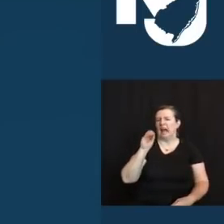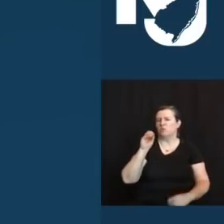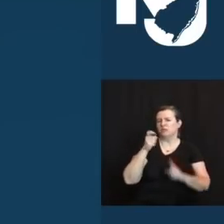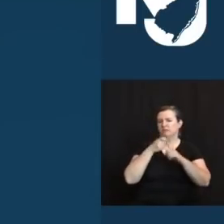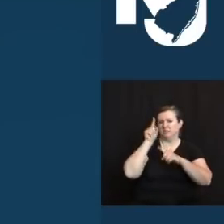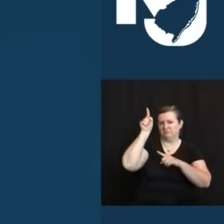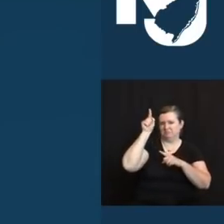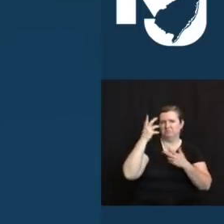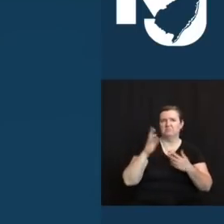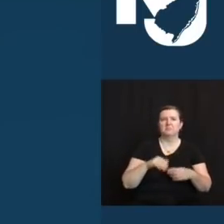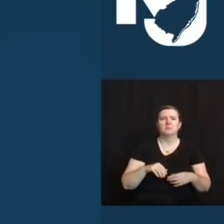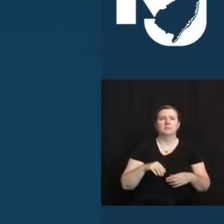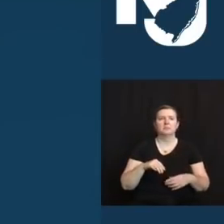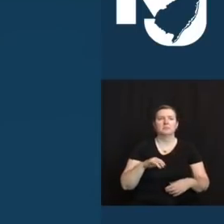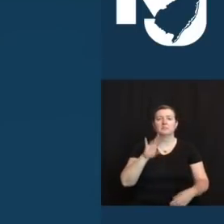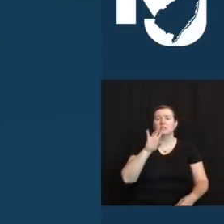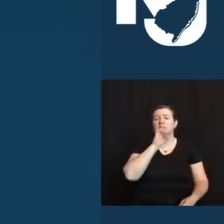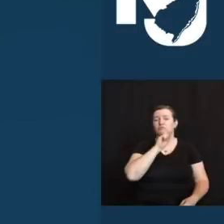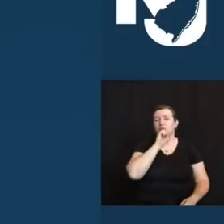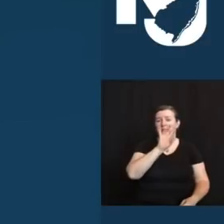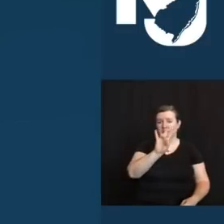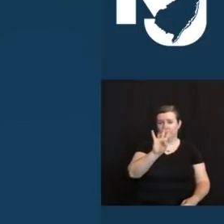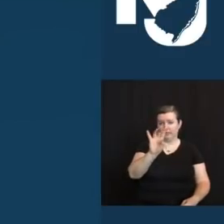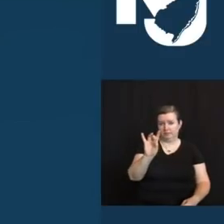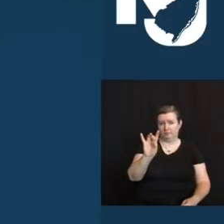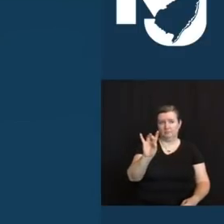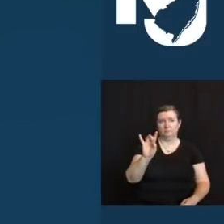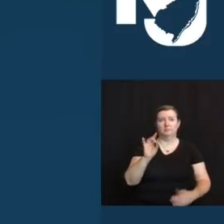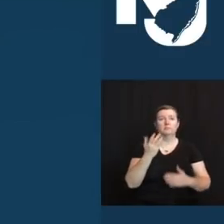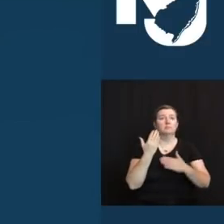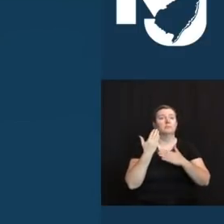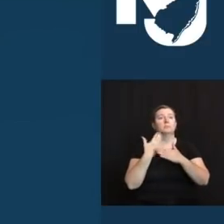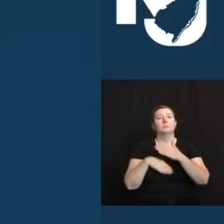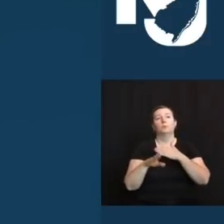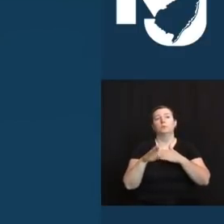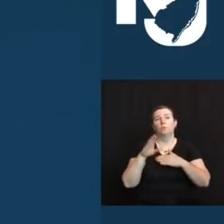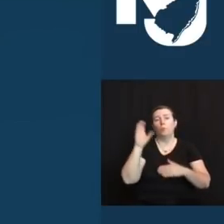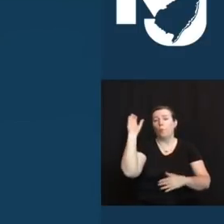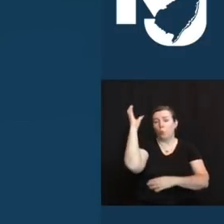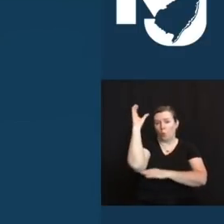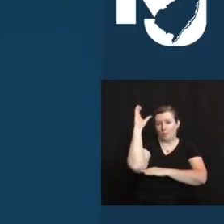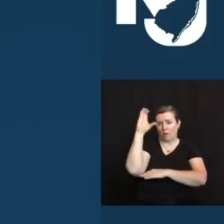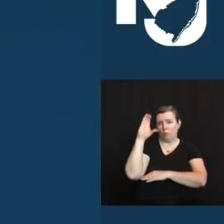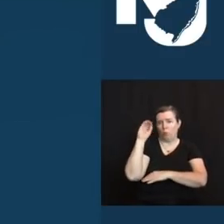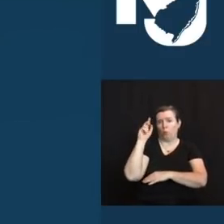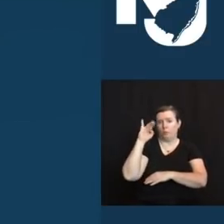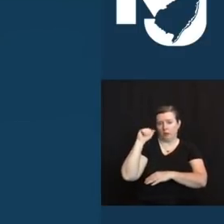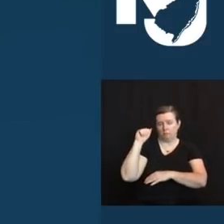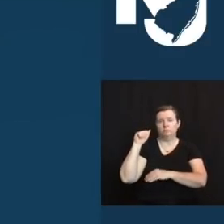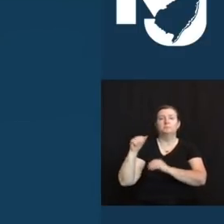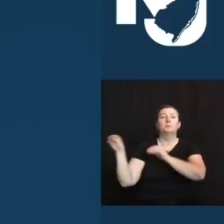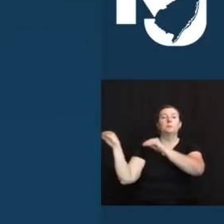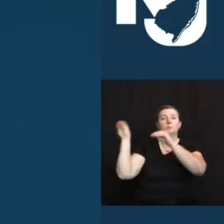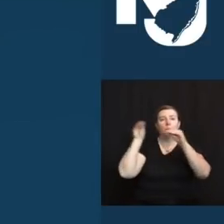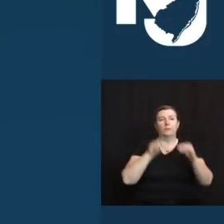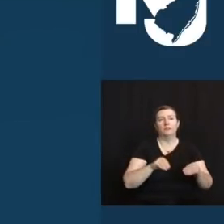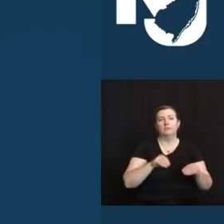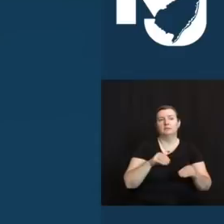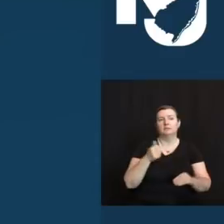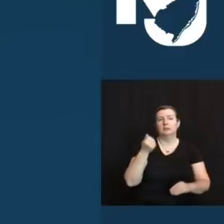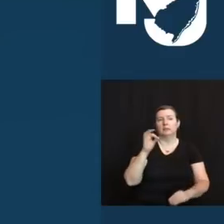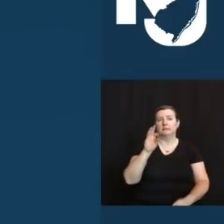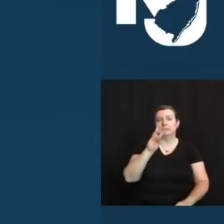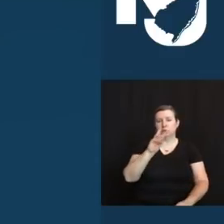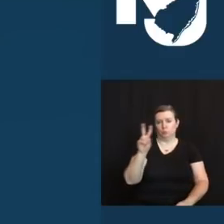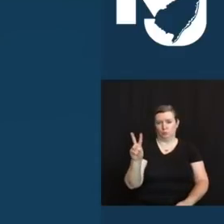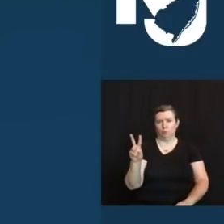old. Jaime was born in Colombia and came to the United States in 1962 with the same goal as